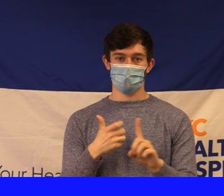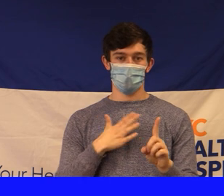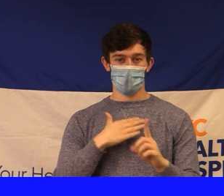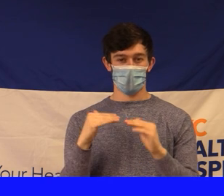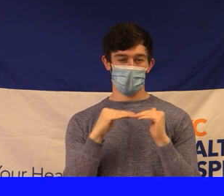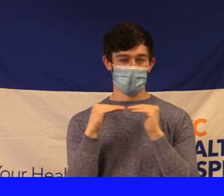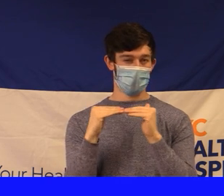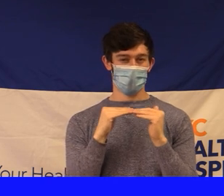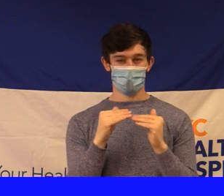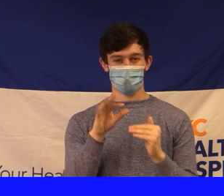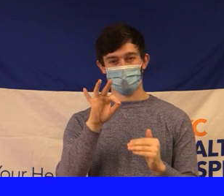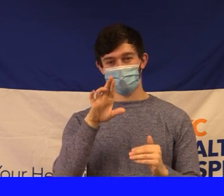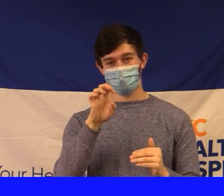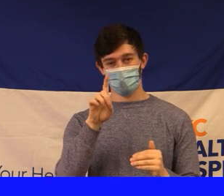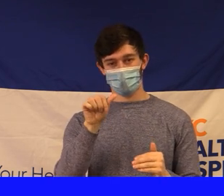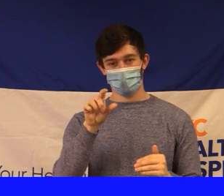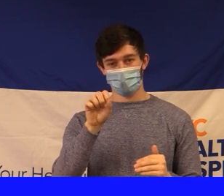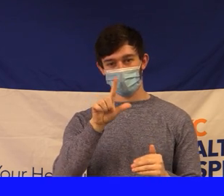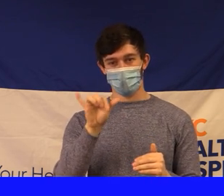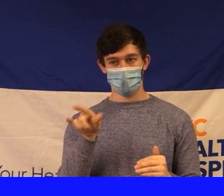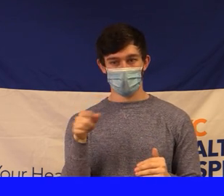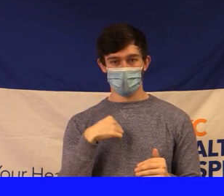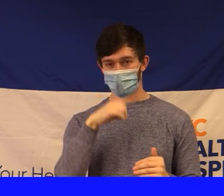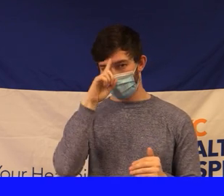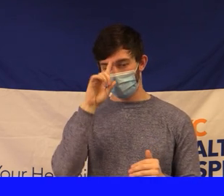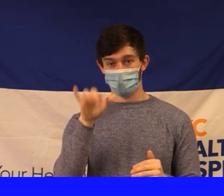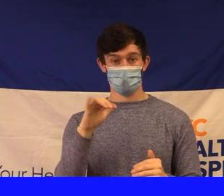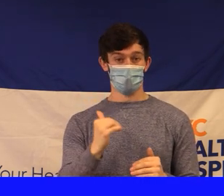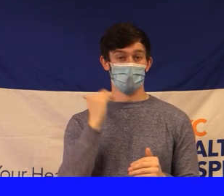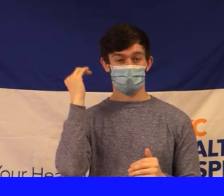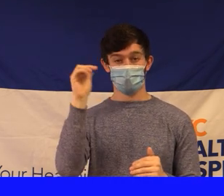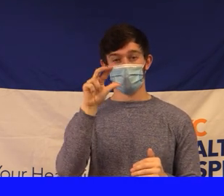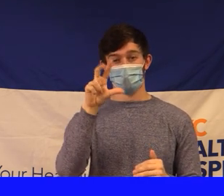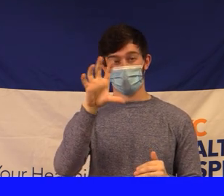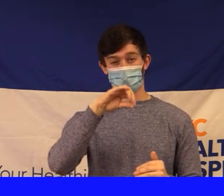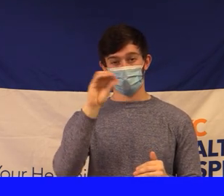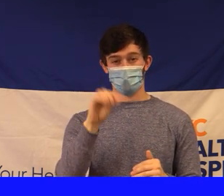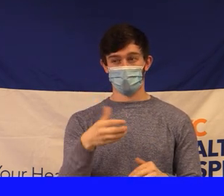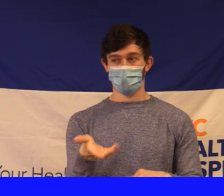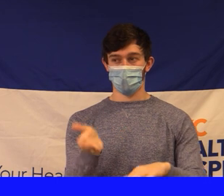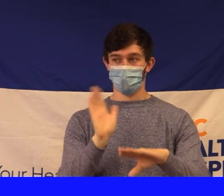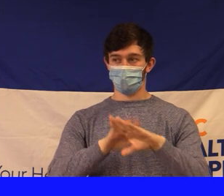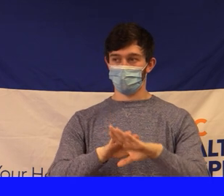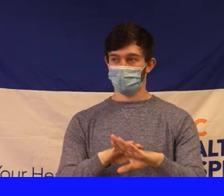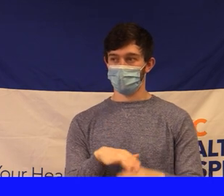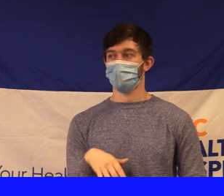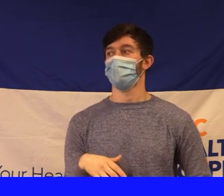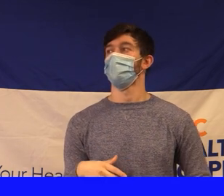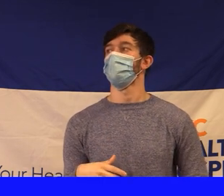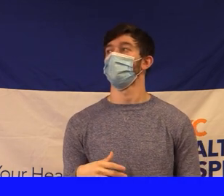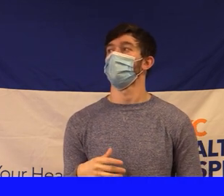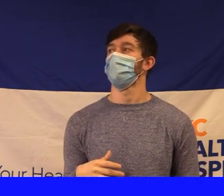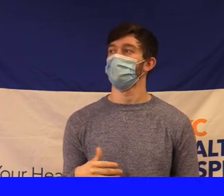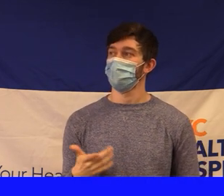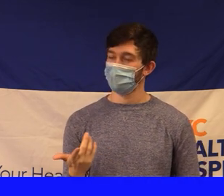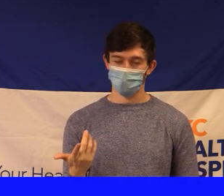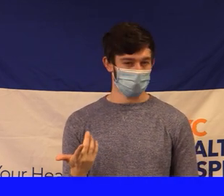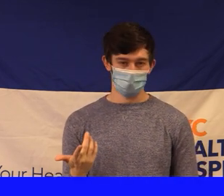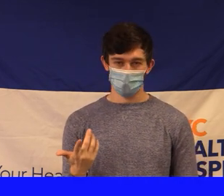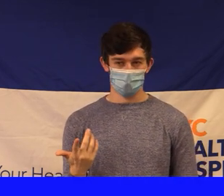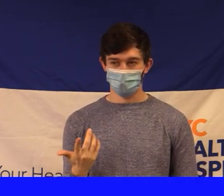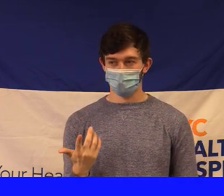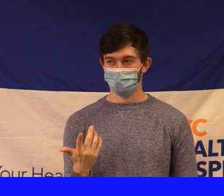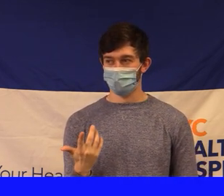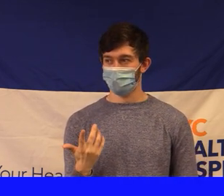and Sally. This is like over 300% increase. Now, Why was did